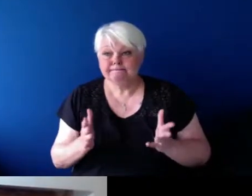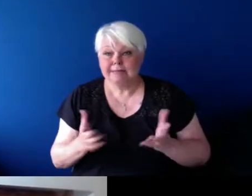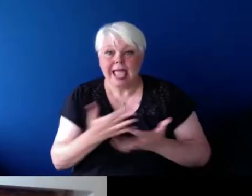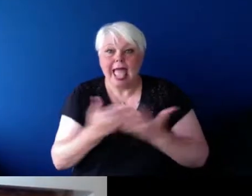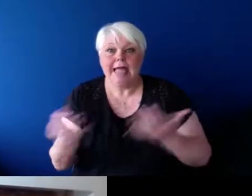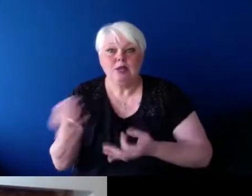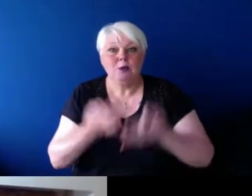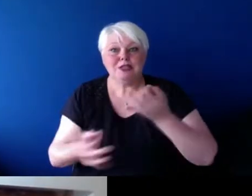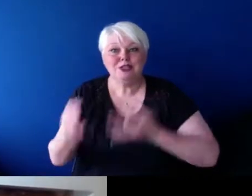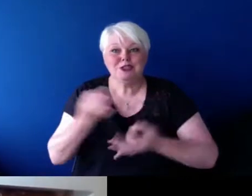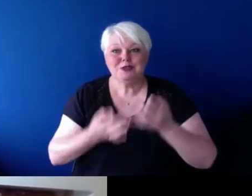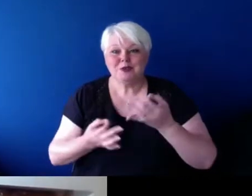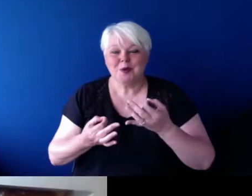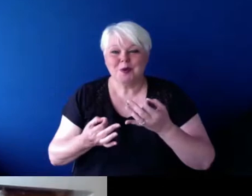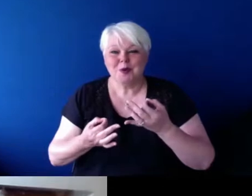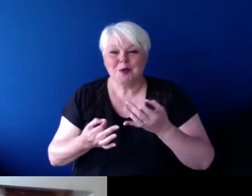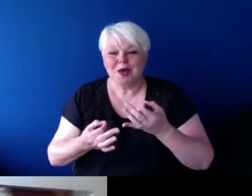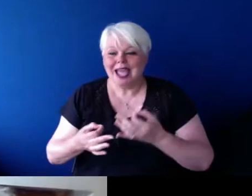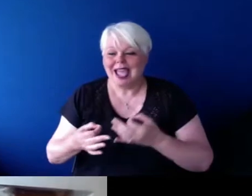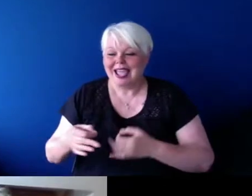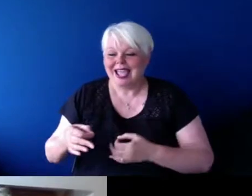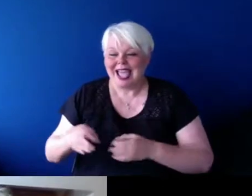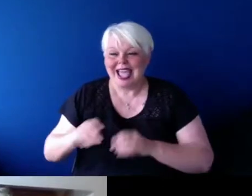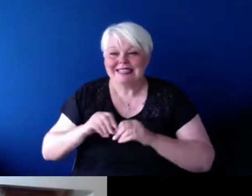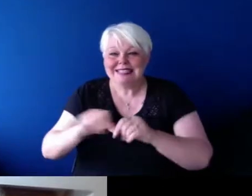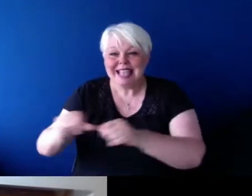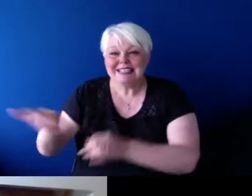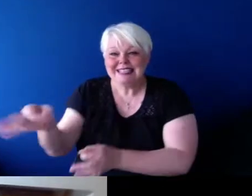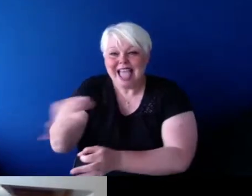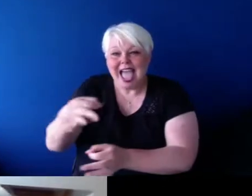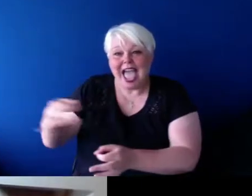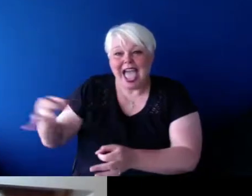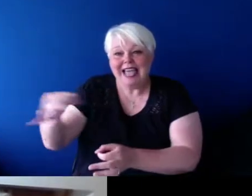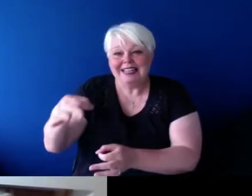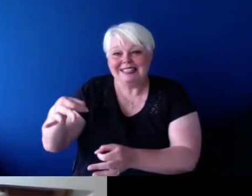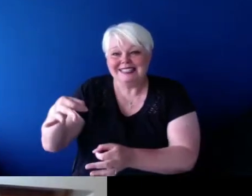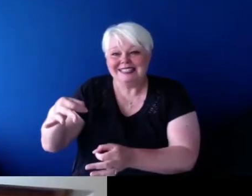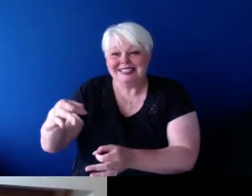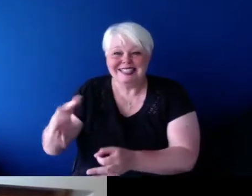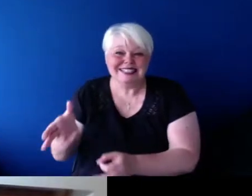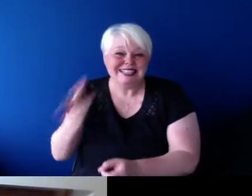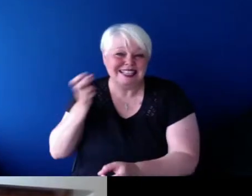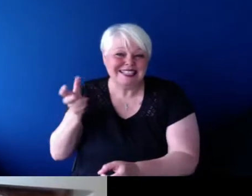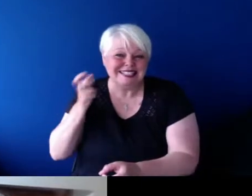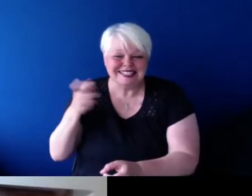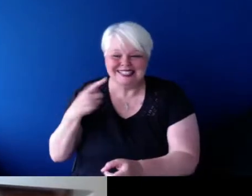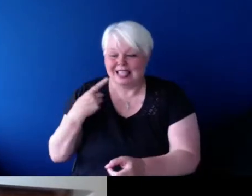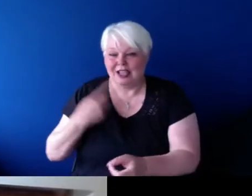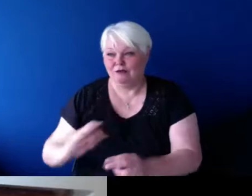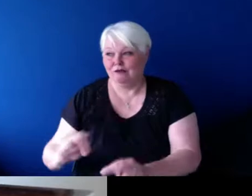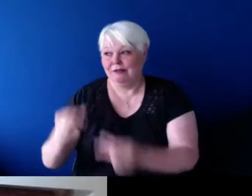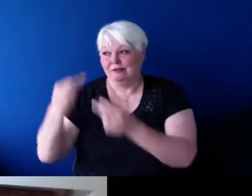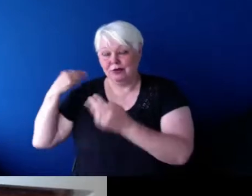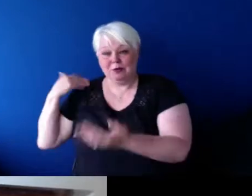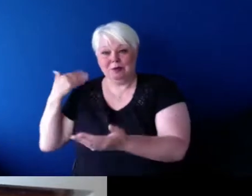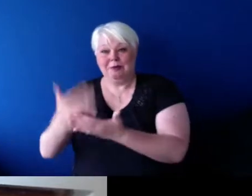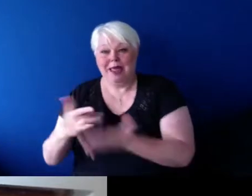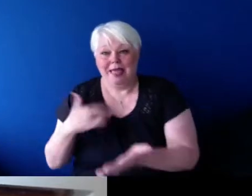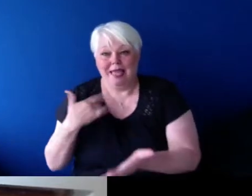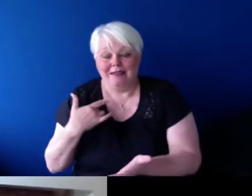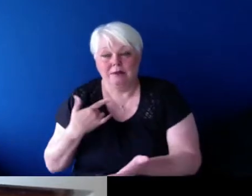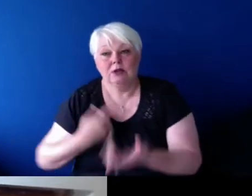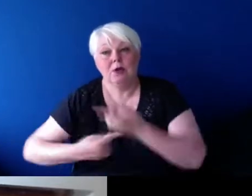or Desert Island Discs or something, when I've got to review my whole life. But, you know, it's not a bad thing to do. And to go back to the